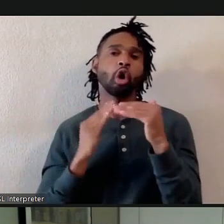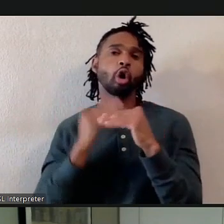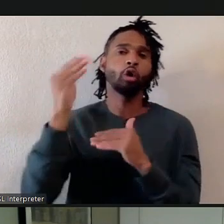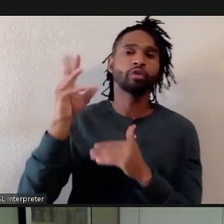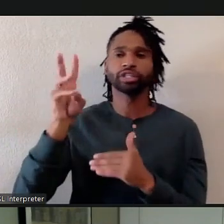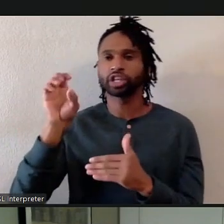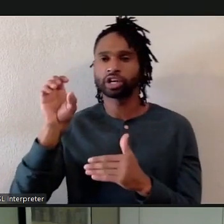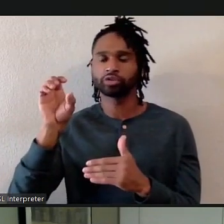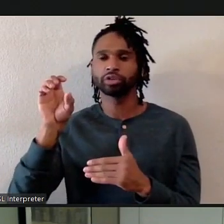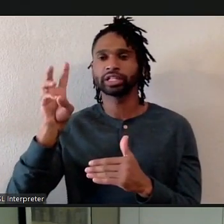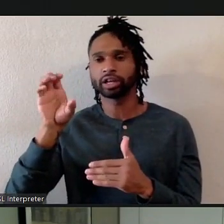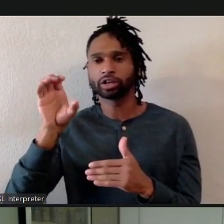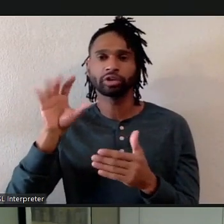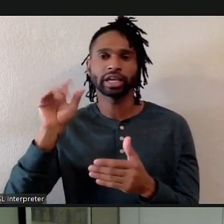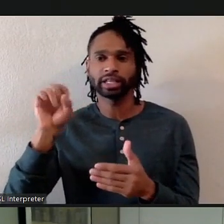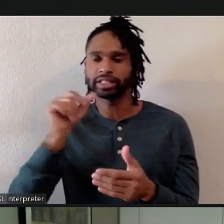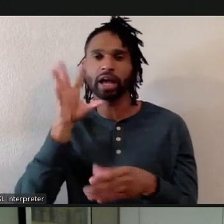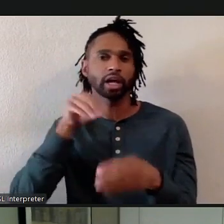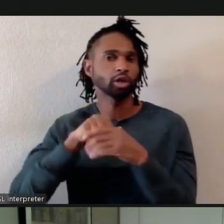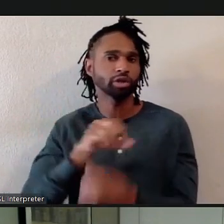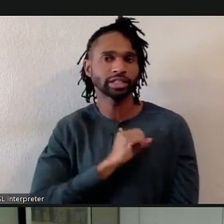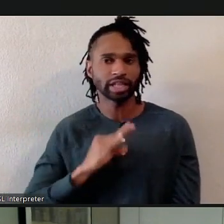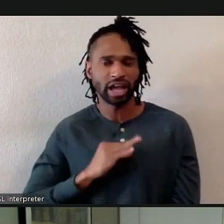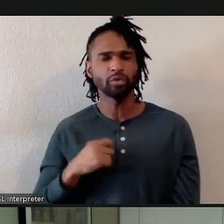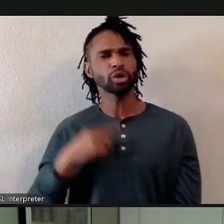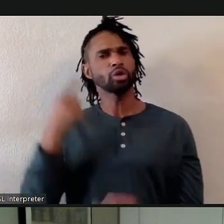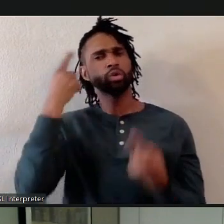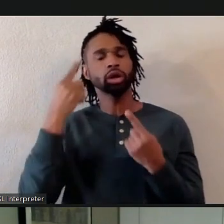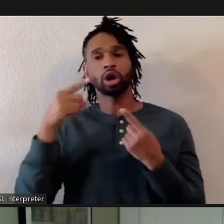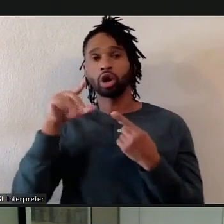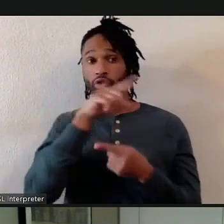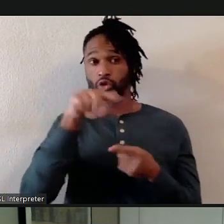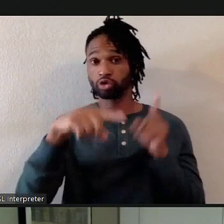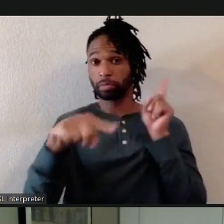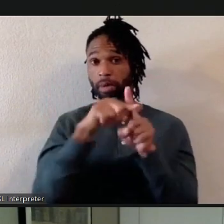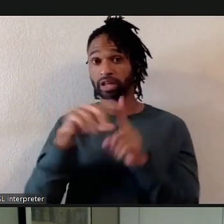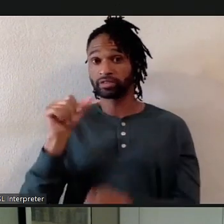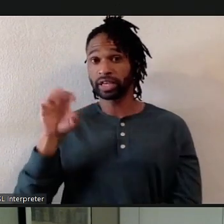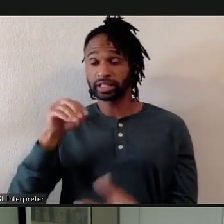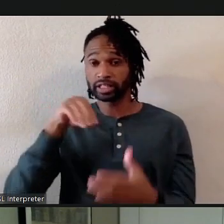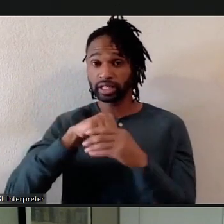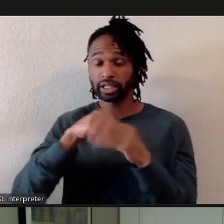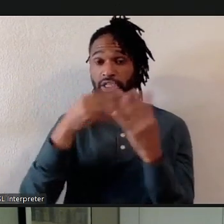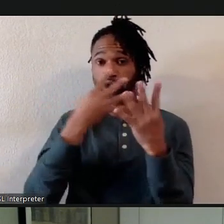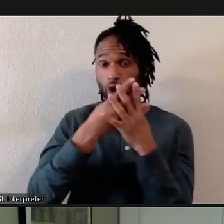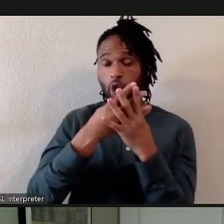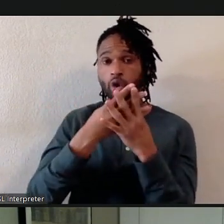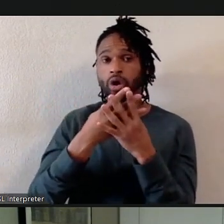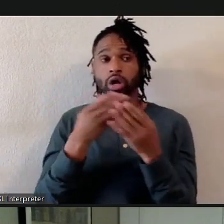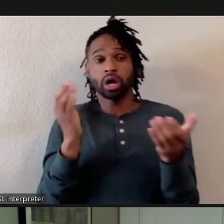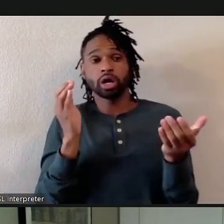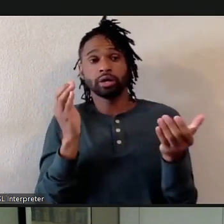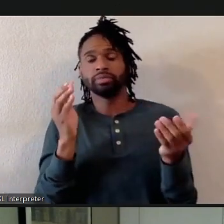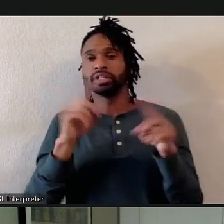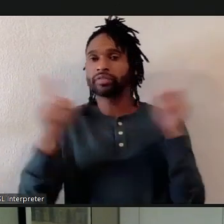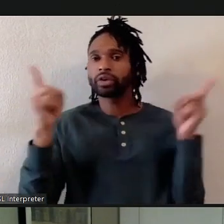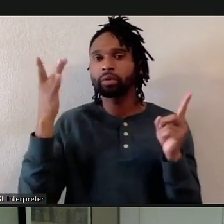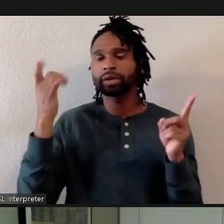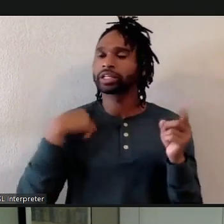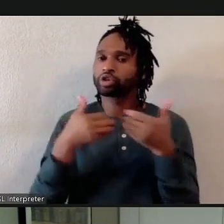not including staff. So we're wondering, are those positive cases in jails weighted differently because they're separated from the rest